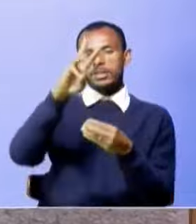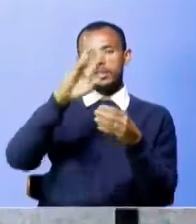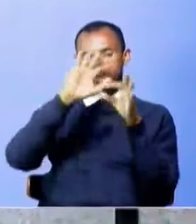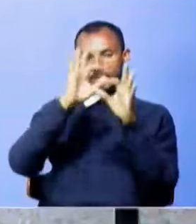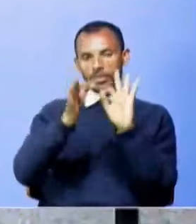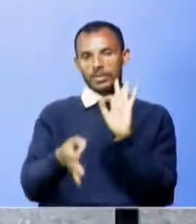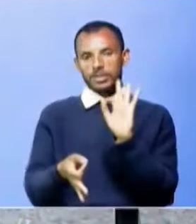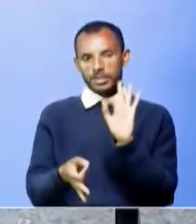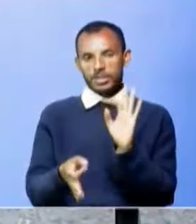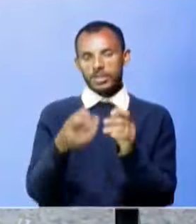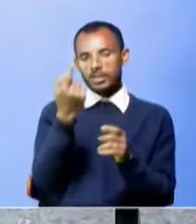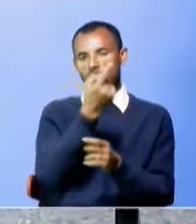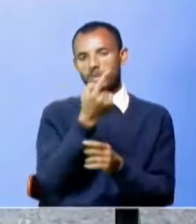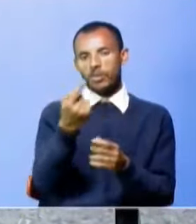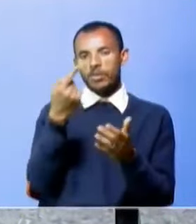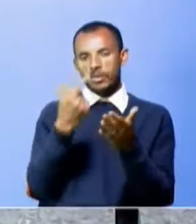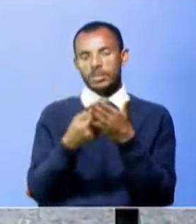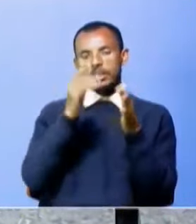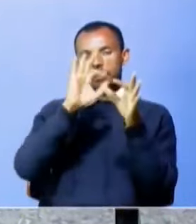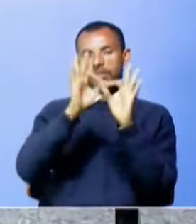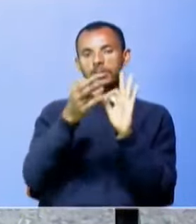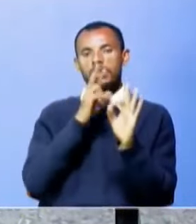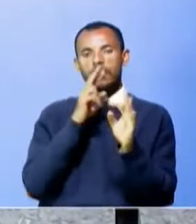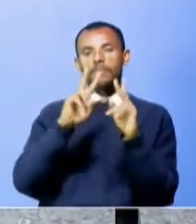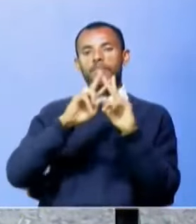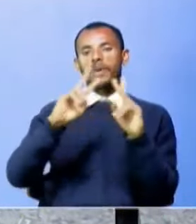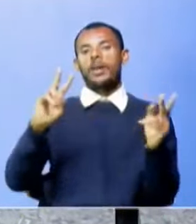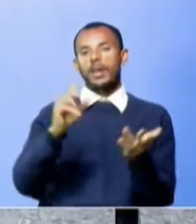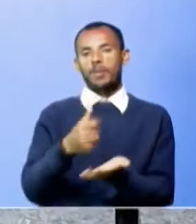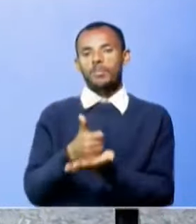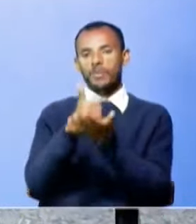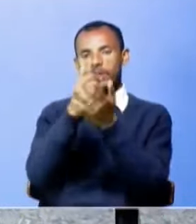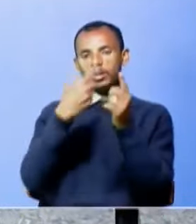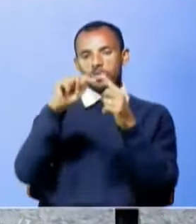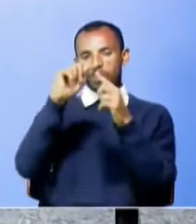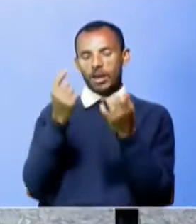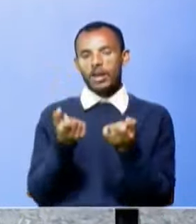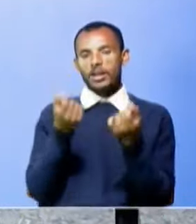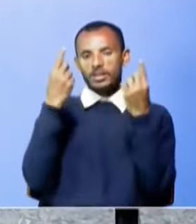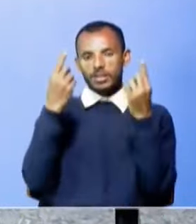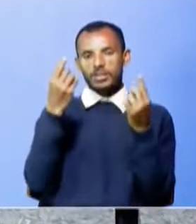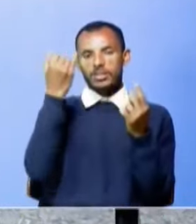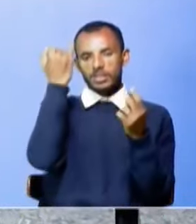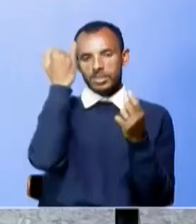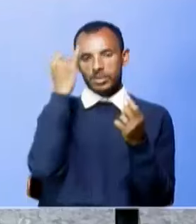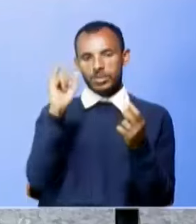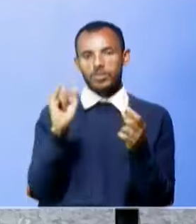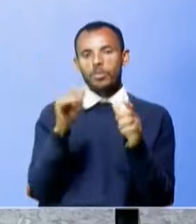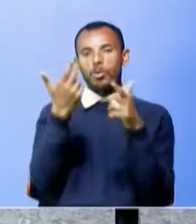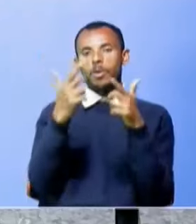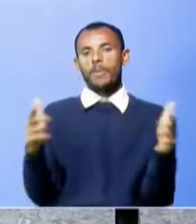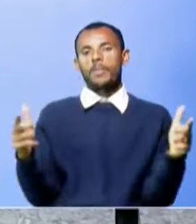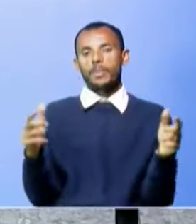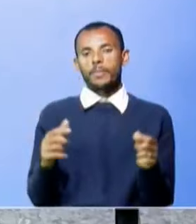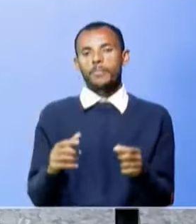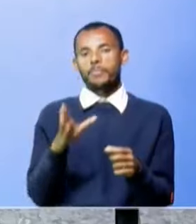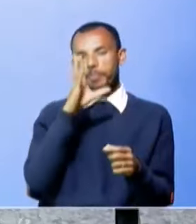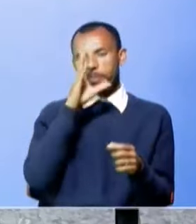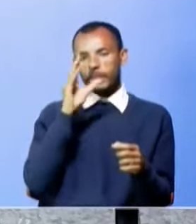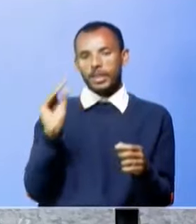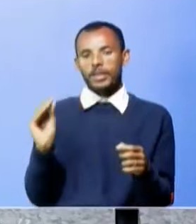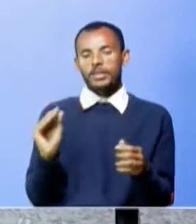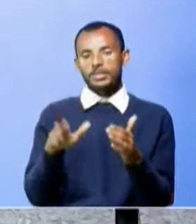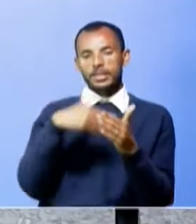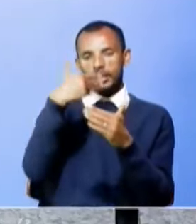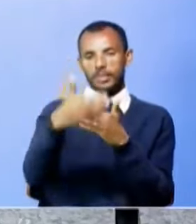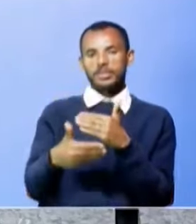definitions. Each of these definitions are very helpful to understand the probability concept. And in the